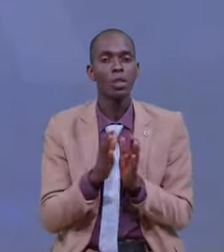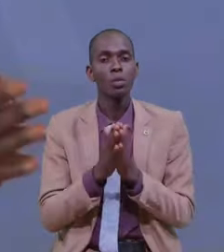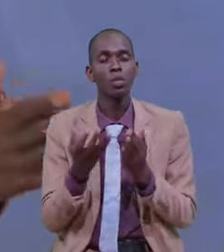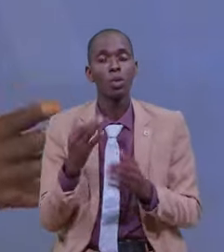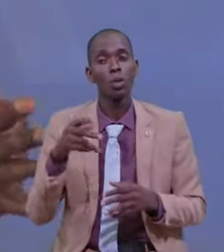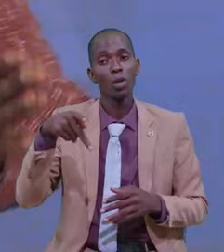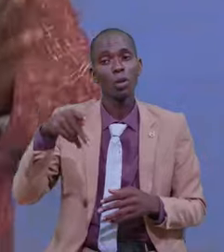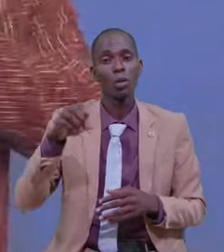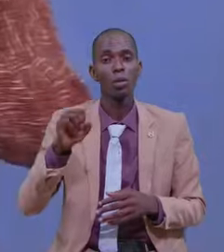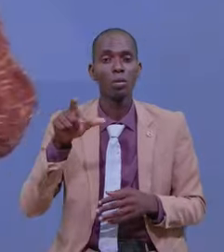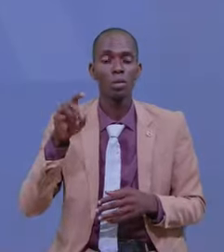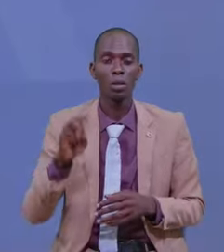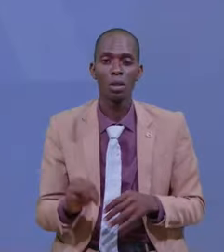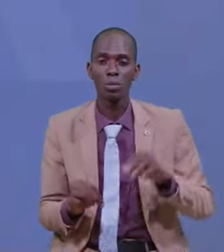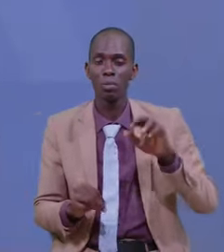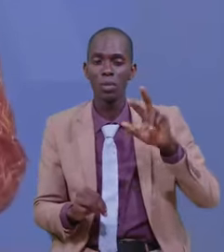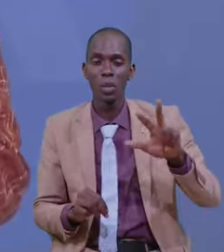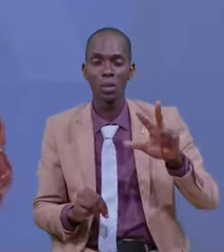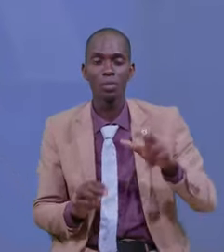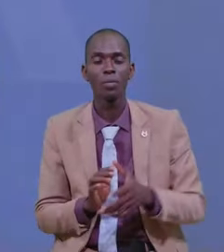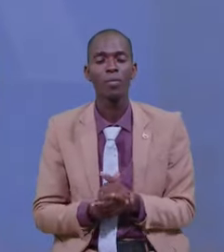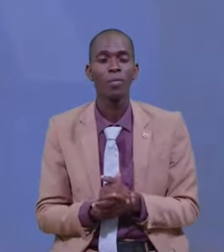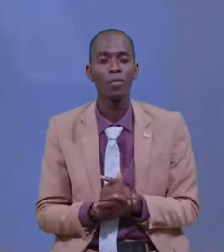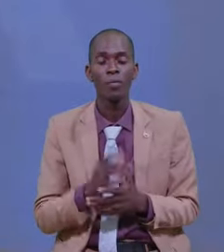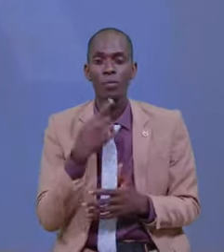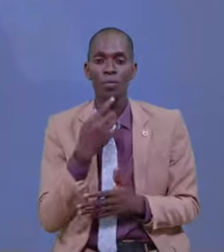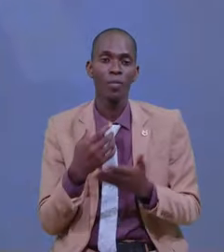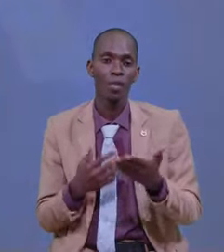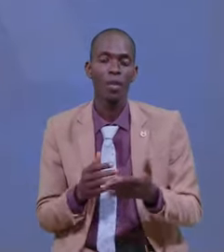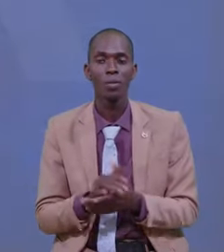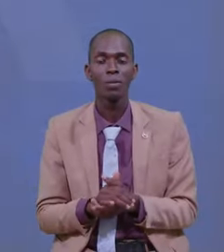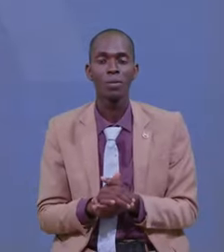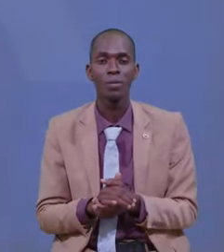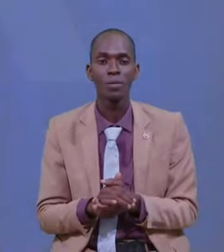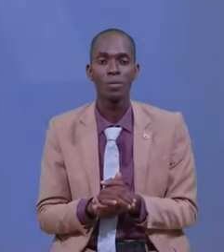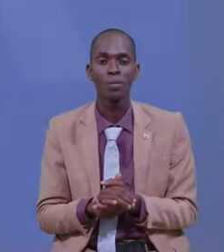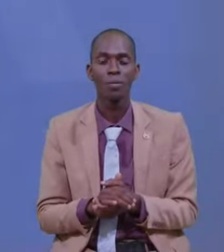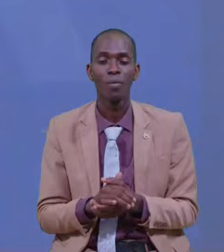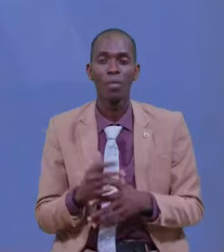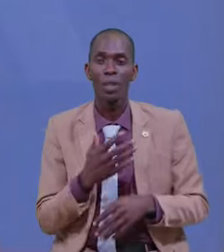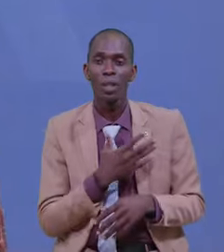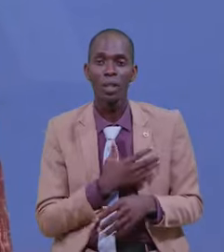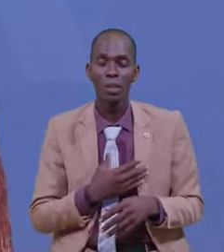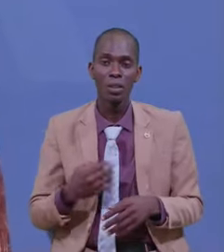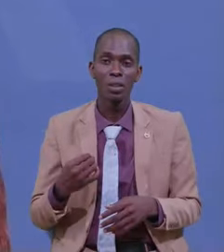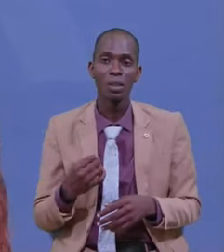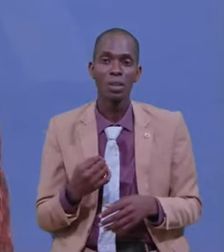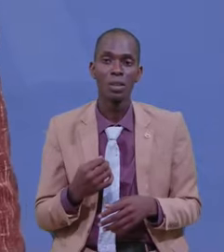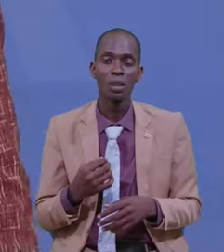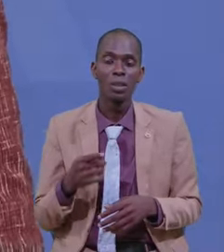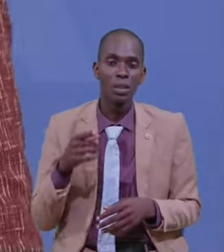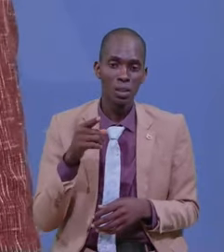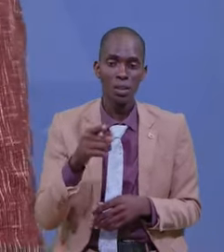at verse 3 in particular, it says there, and he shall be like a